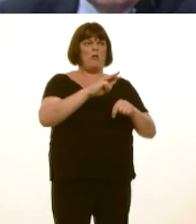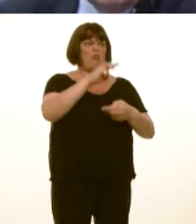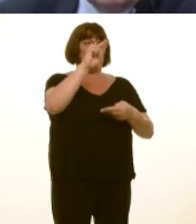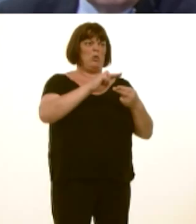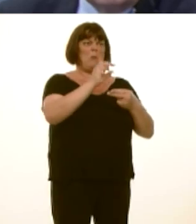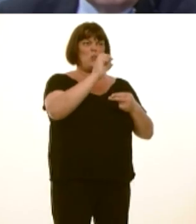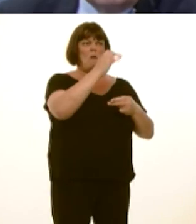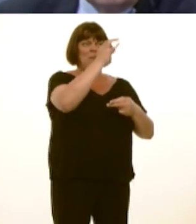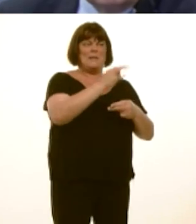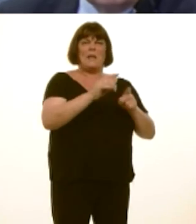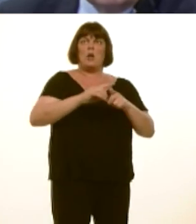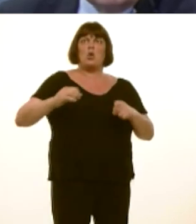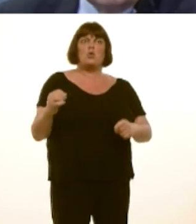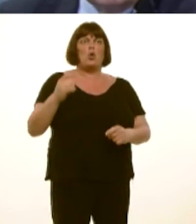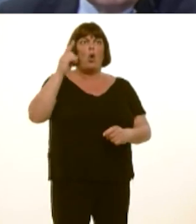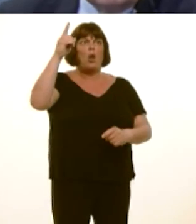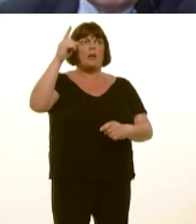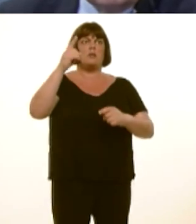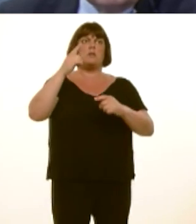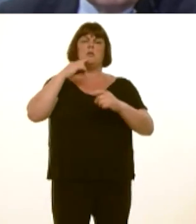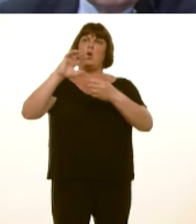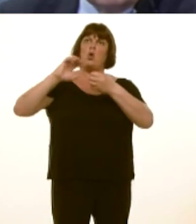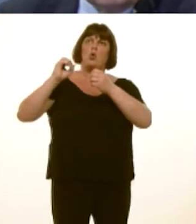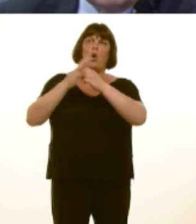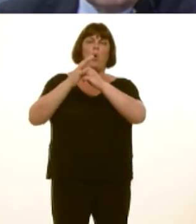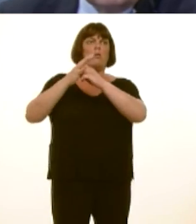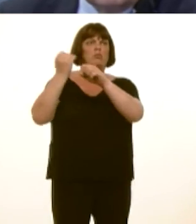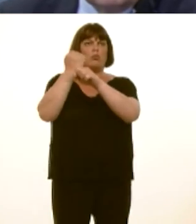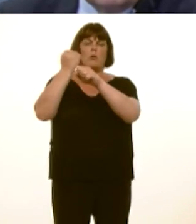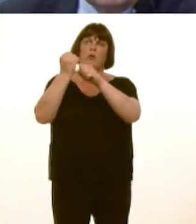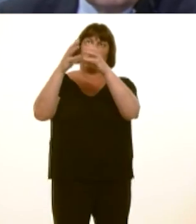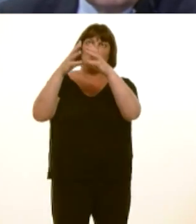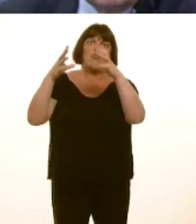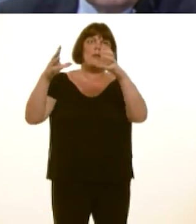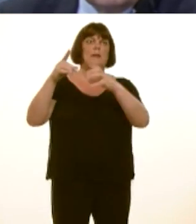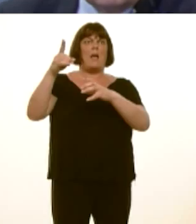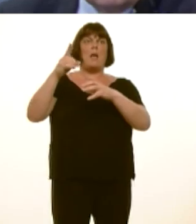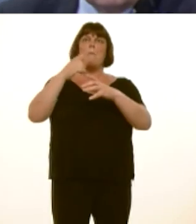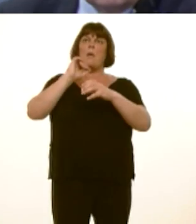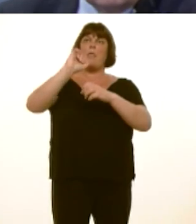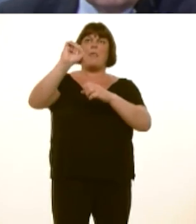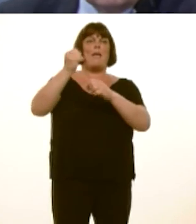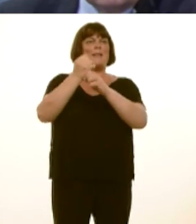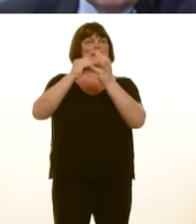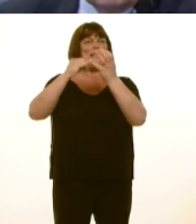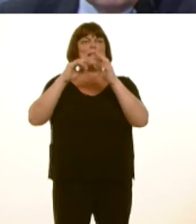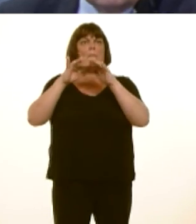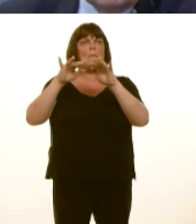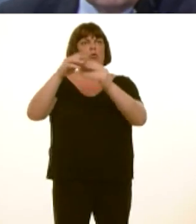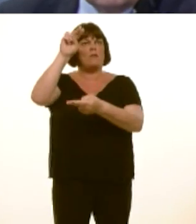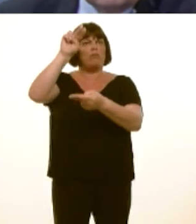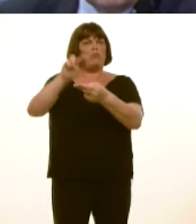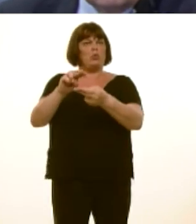Scotland, electricity generation from coal increased in 2012 and generation from gas fell, yet Scotland have managed